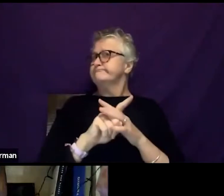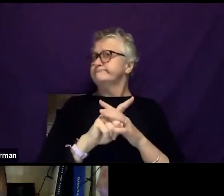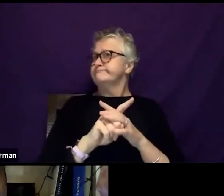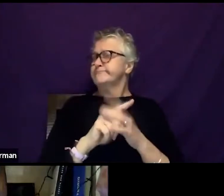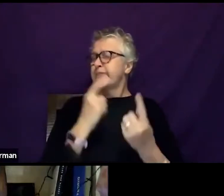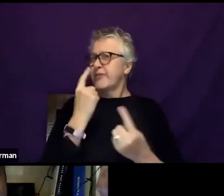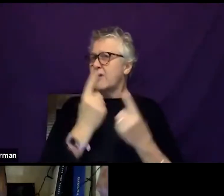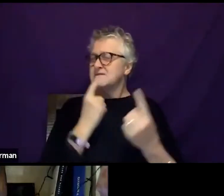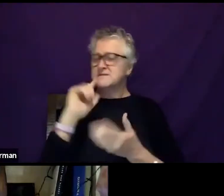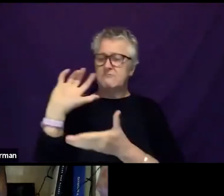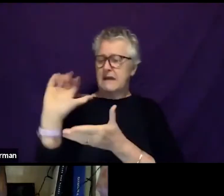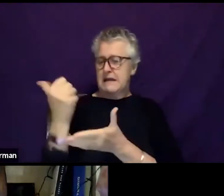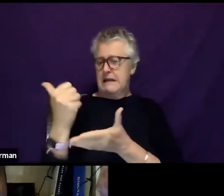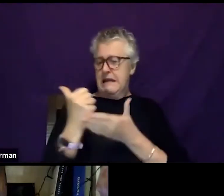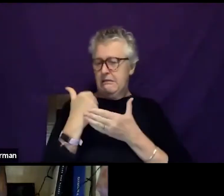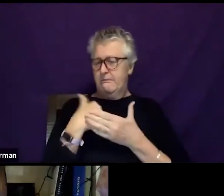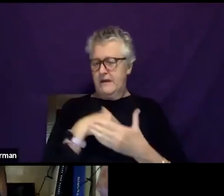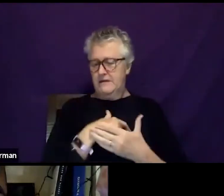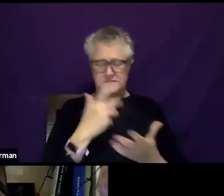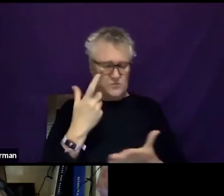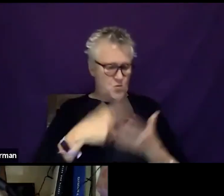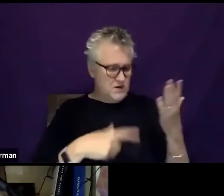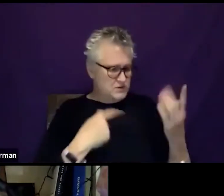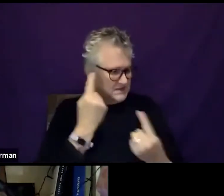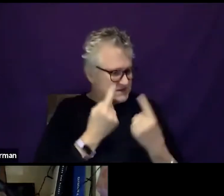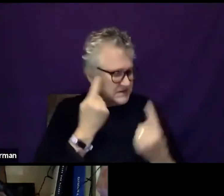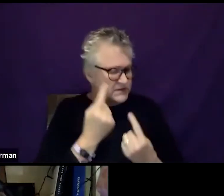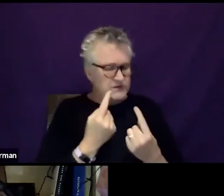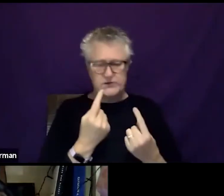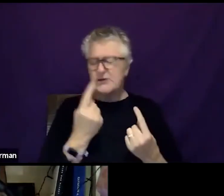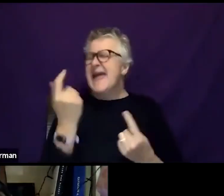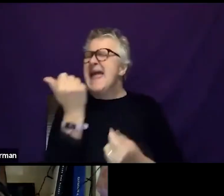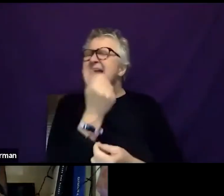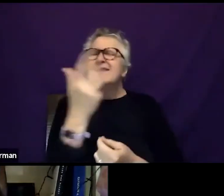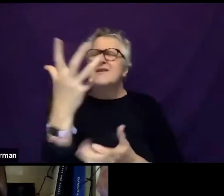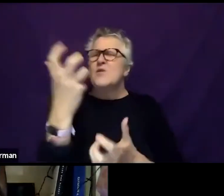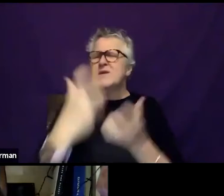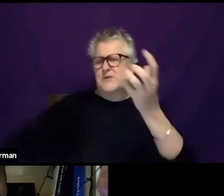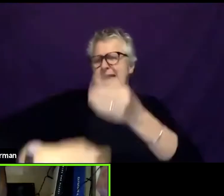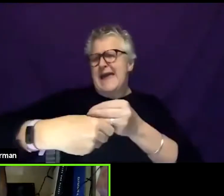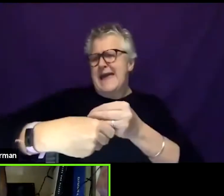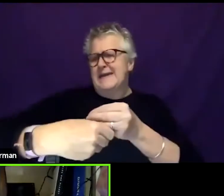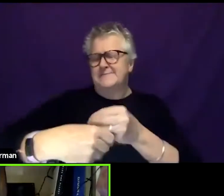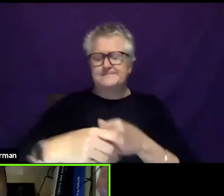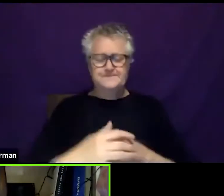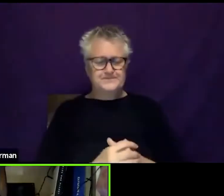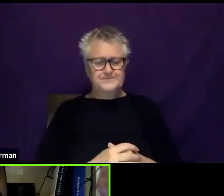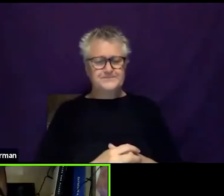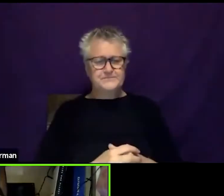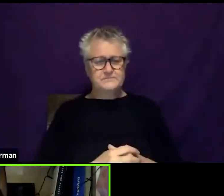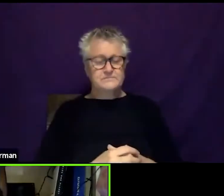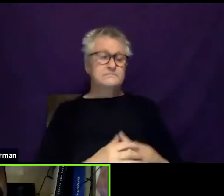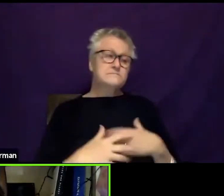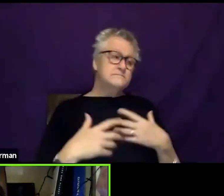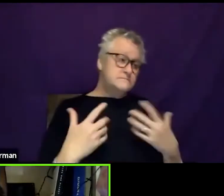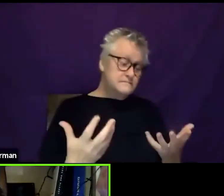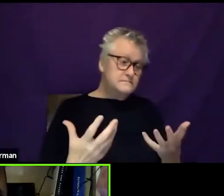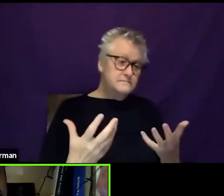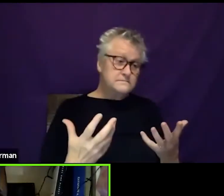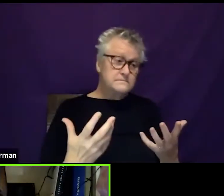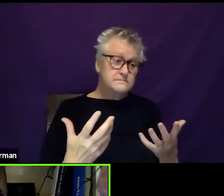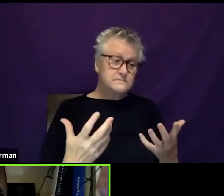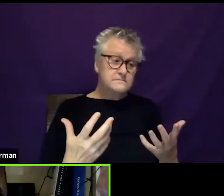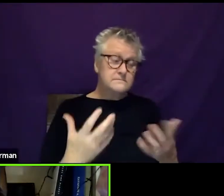us to what to consider, or anything you just want to add. Well, I know you've been working incredibly hard,